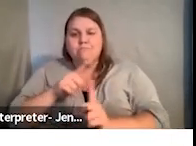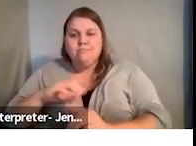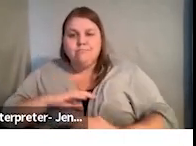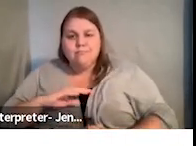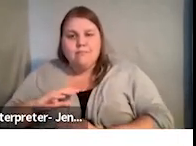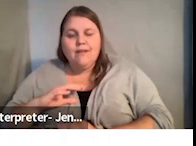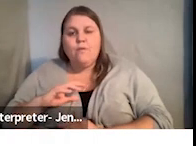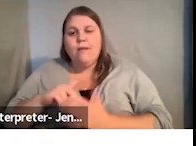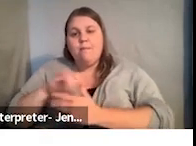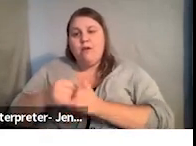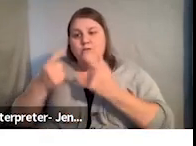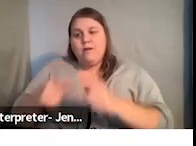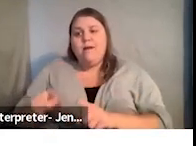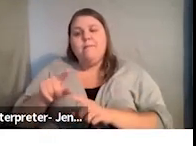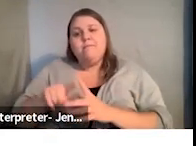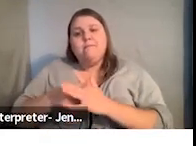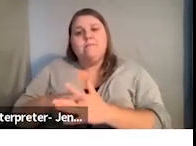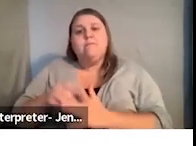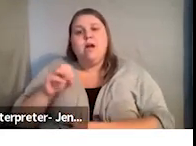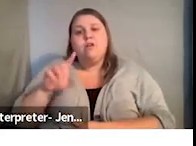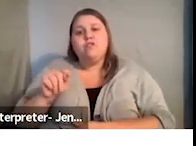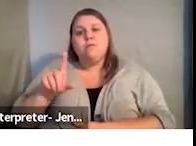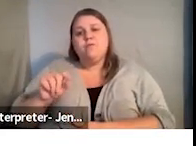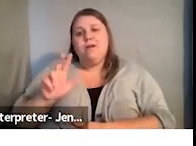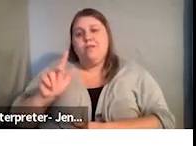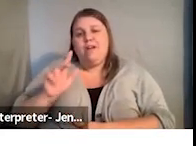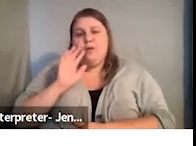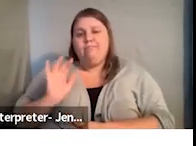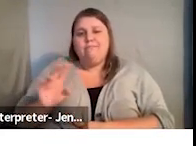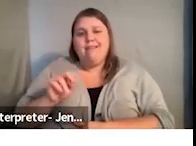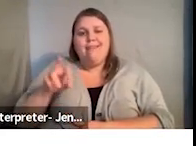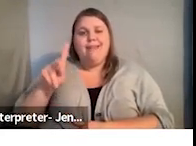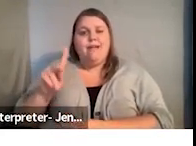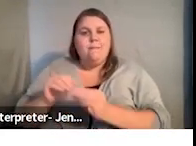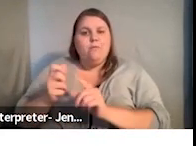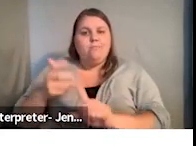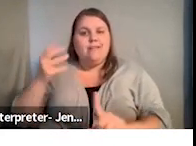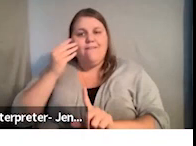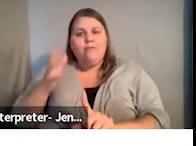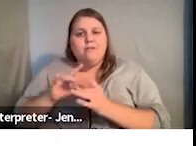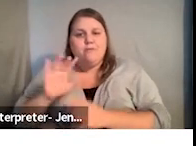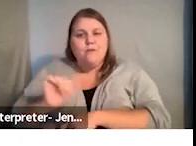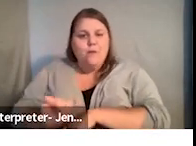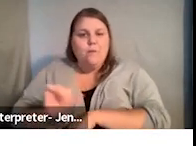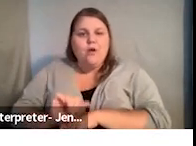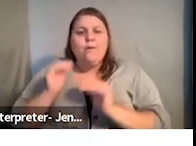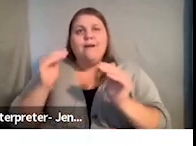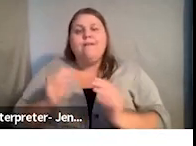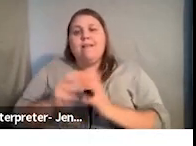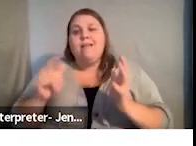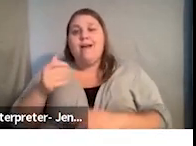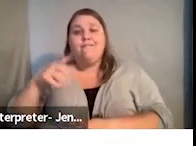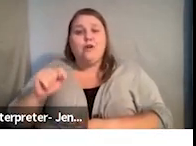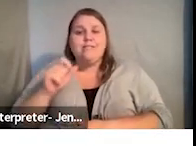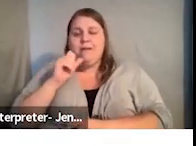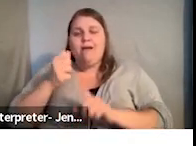in October 2023. And again, you can go to that link for more information around that work. We have a lot of grants. We're not going to go through